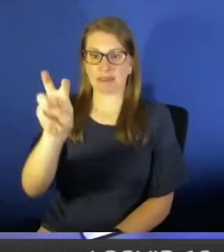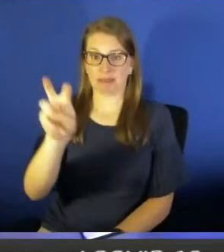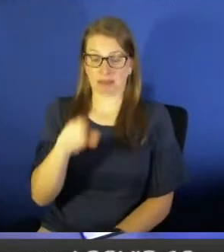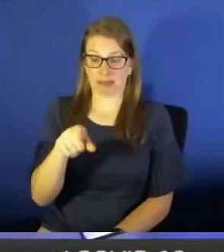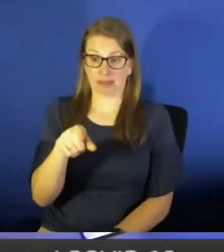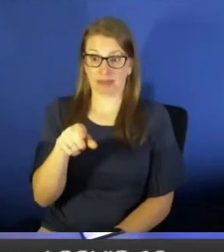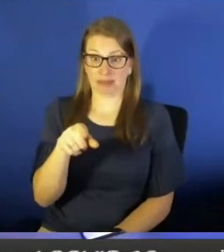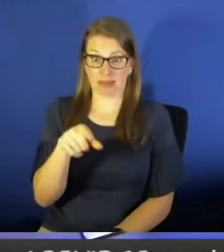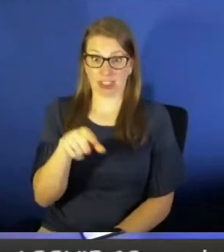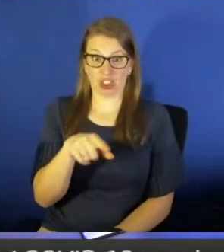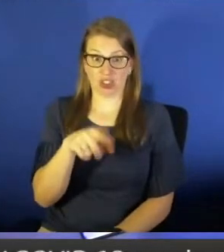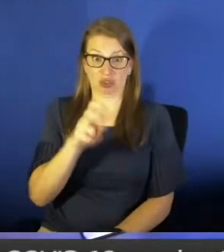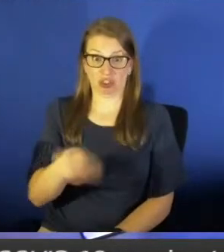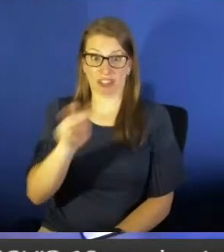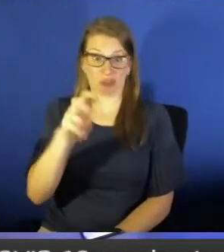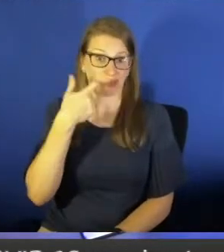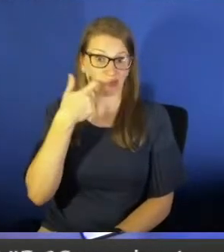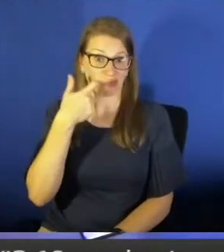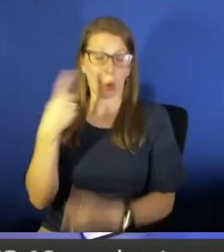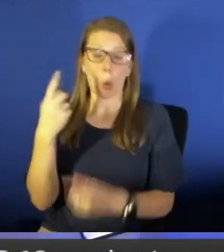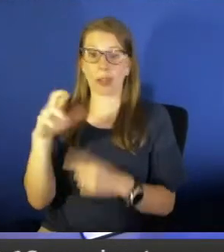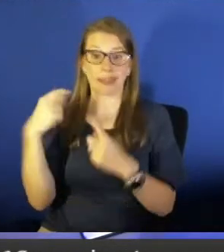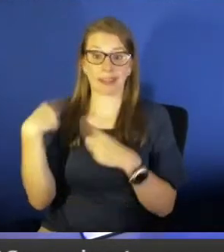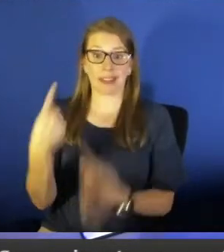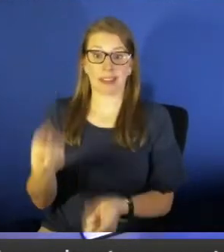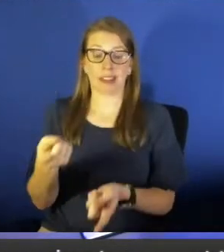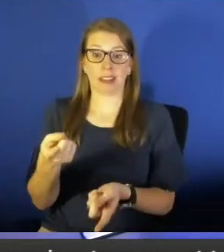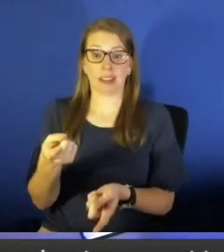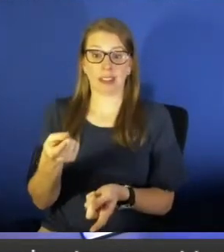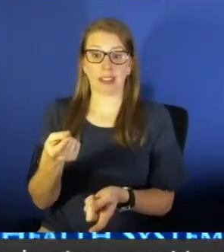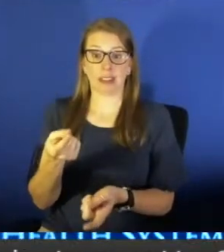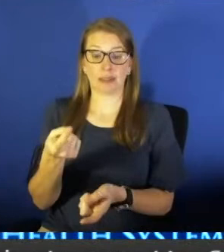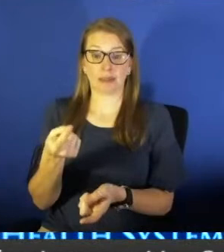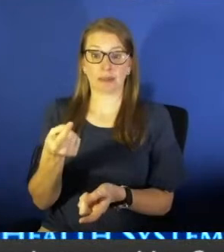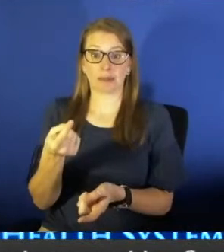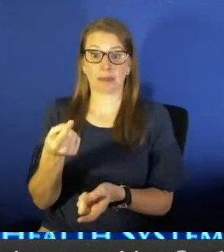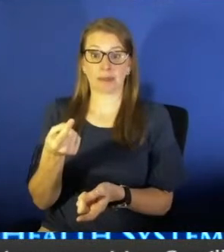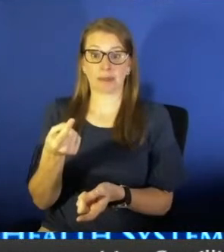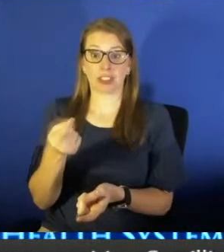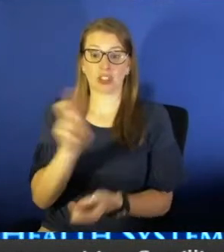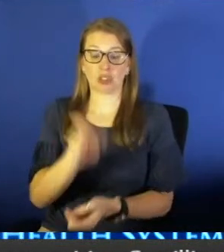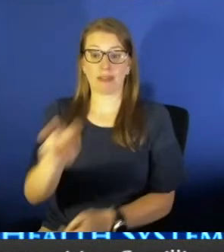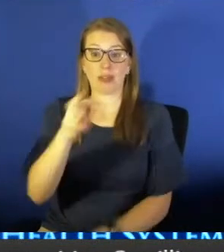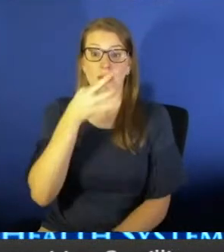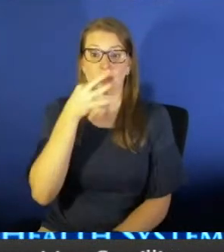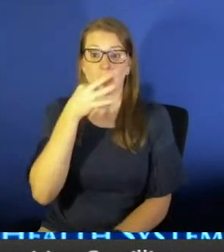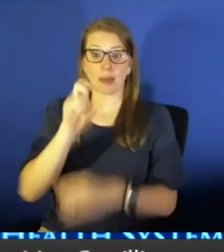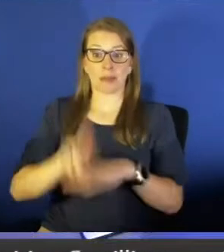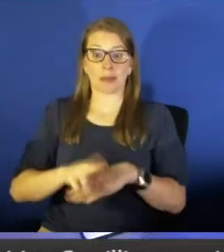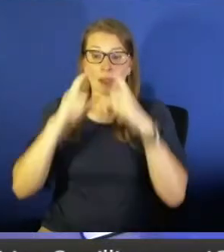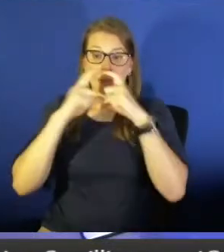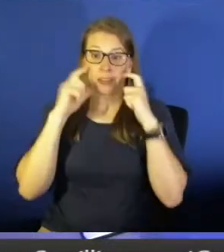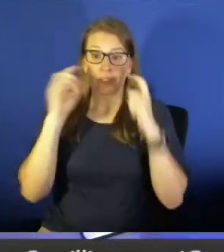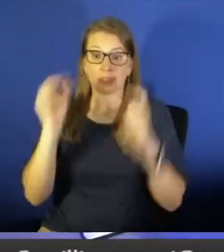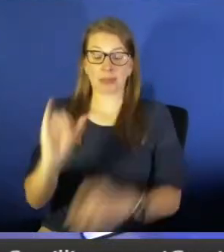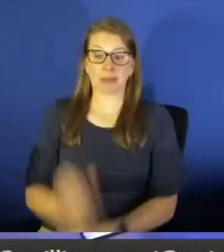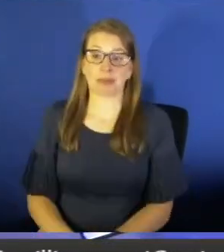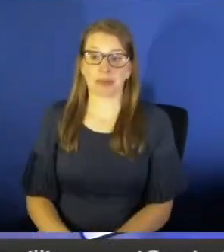Have you had to travel much during the... I haven't for the past couple months, but we have some coming up, and I'm going to be wearing a mask. Yeah, full gear